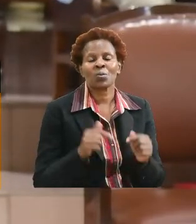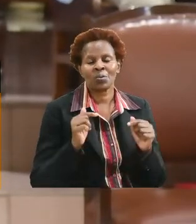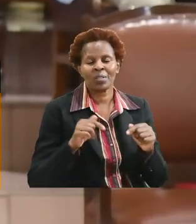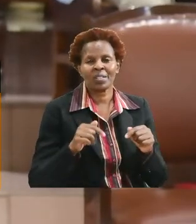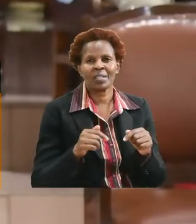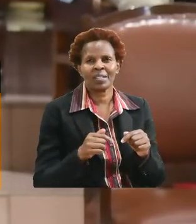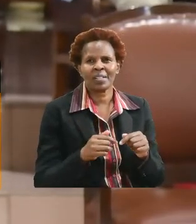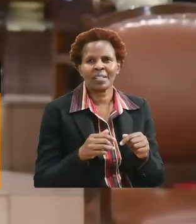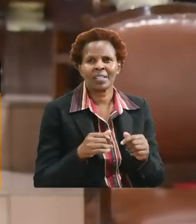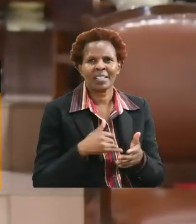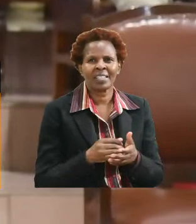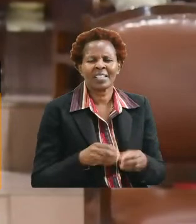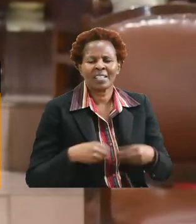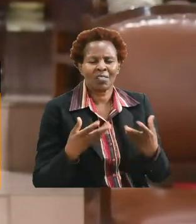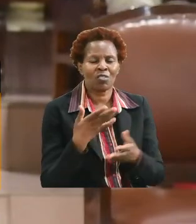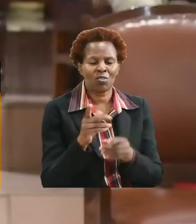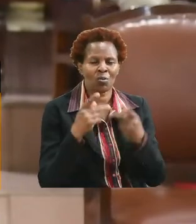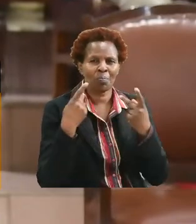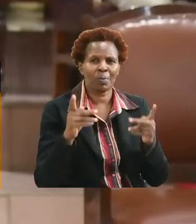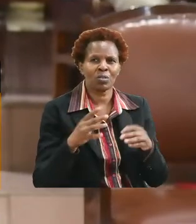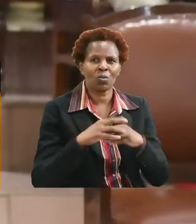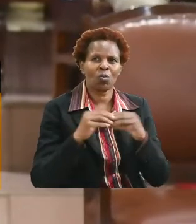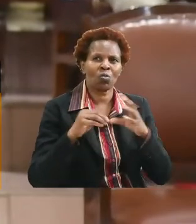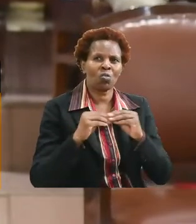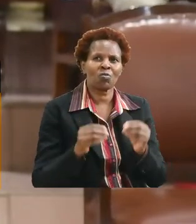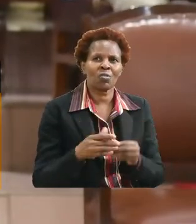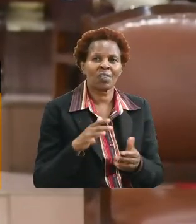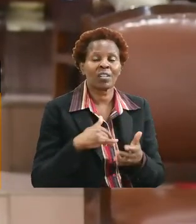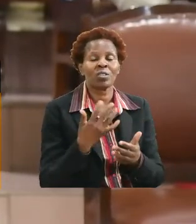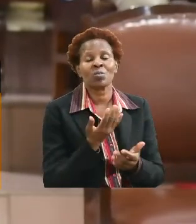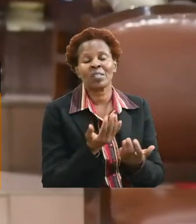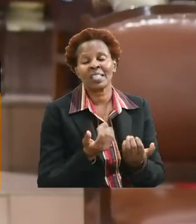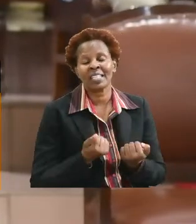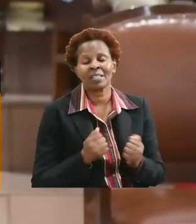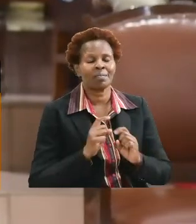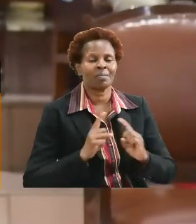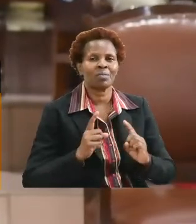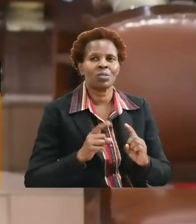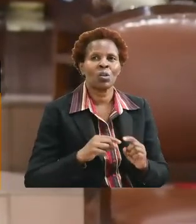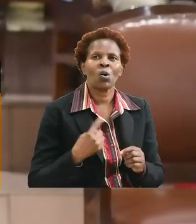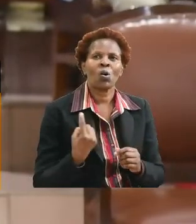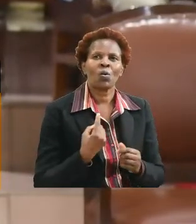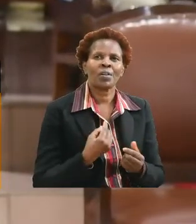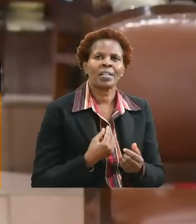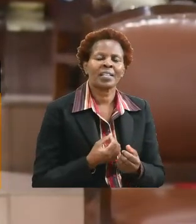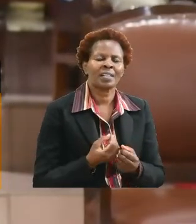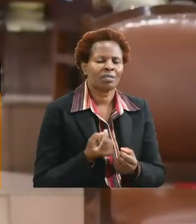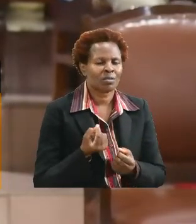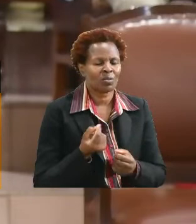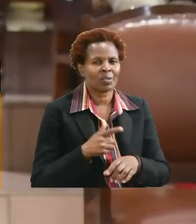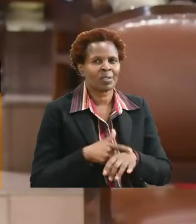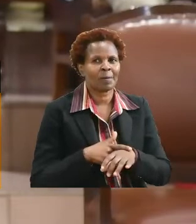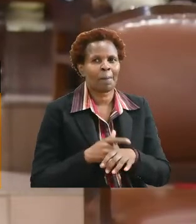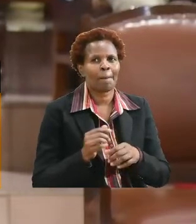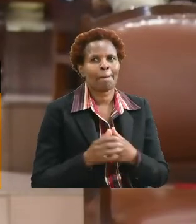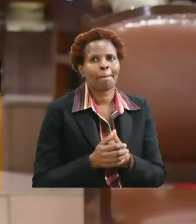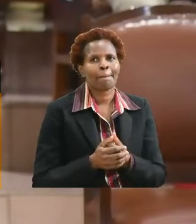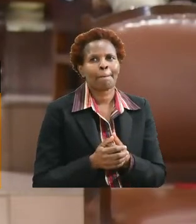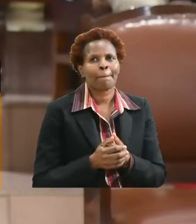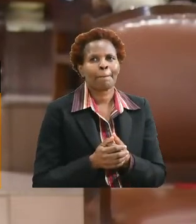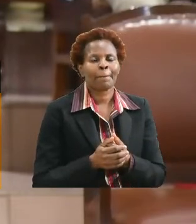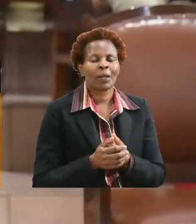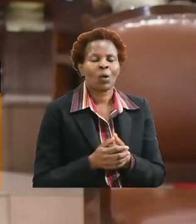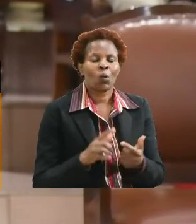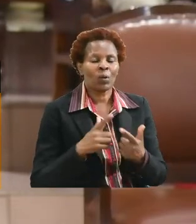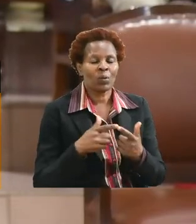may not give you the necessary comfort that you require, because money can only do so much. Praise be to God. You know,